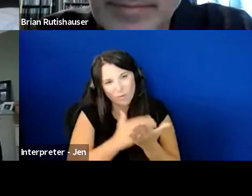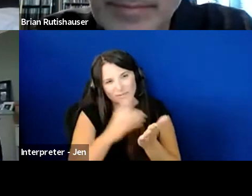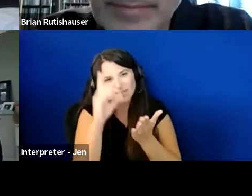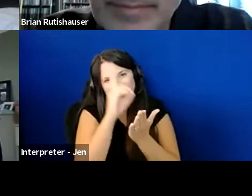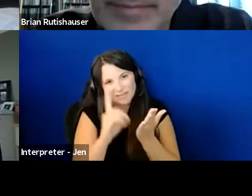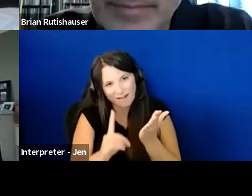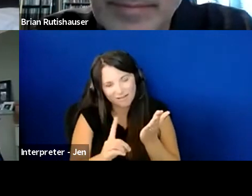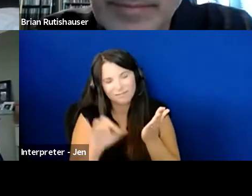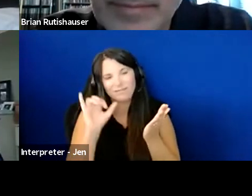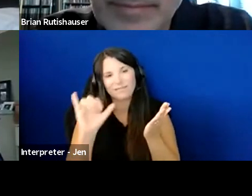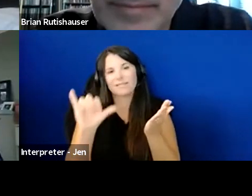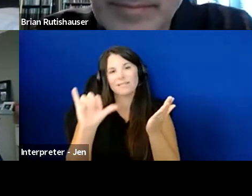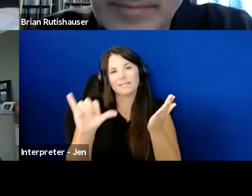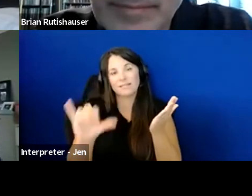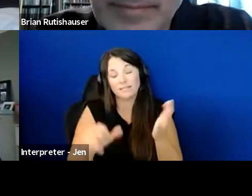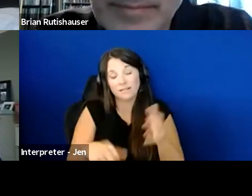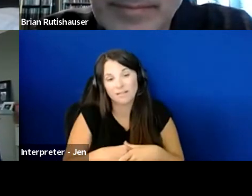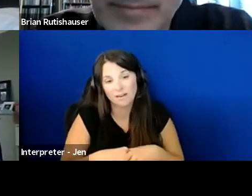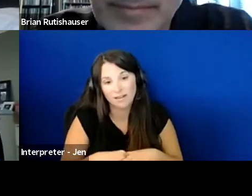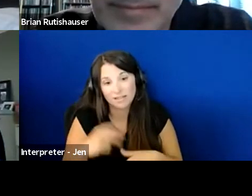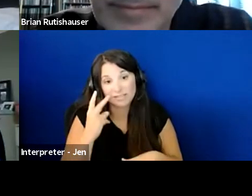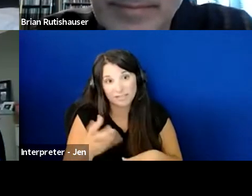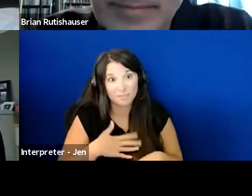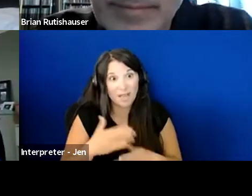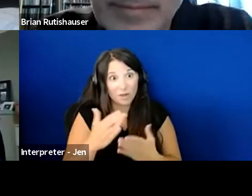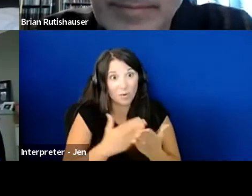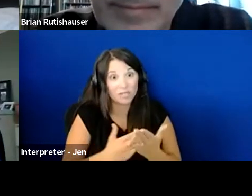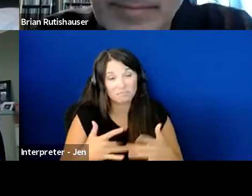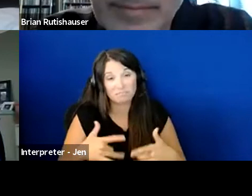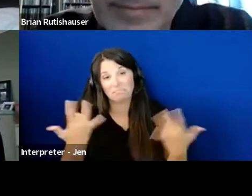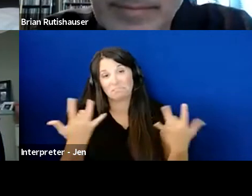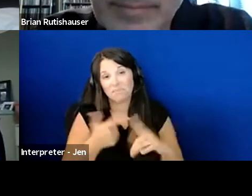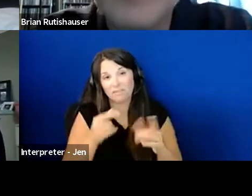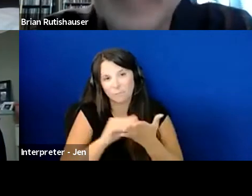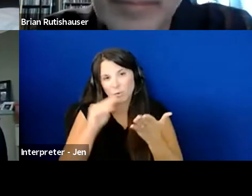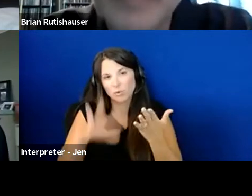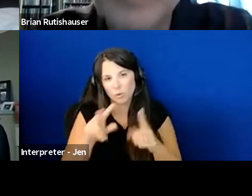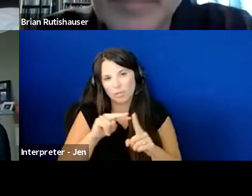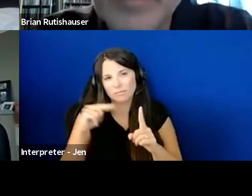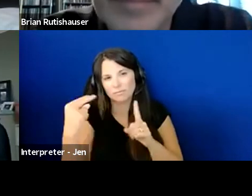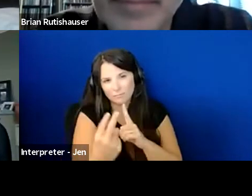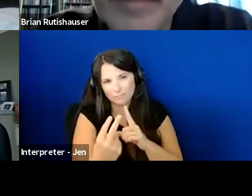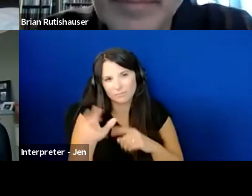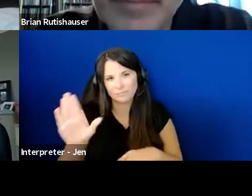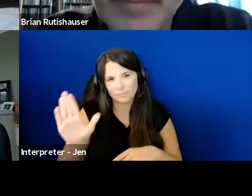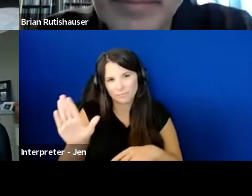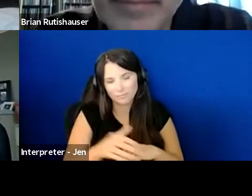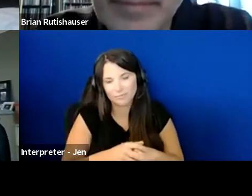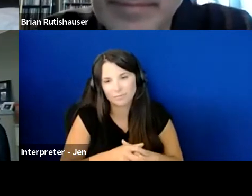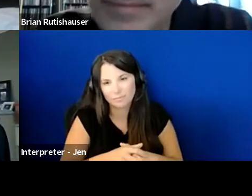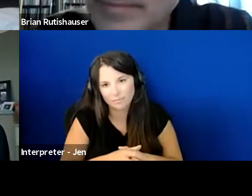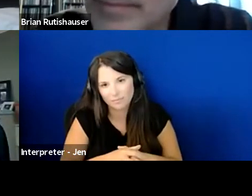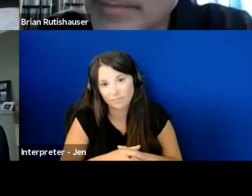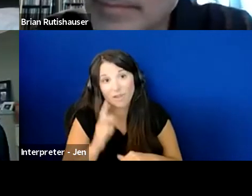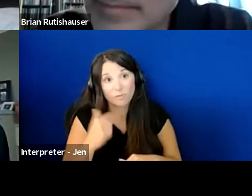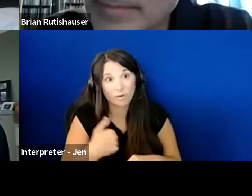really got to see what my course was like from the student perspective. And so for me, I feel it's